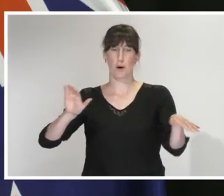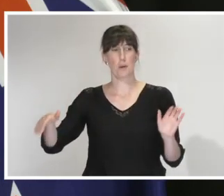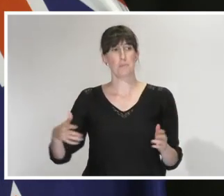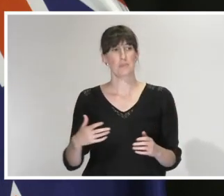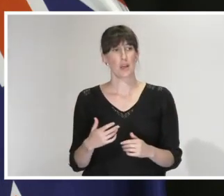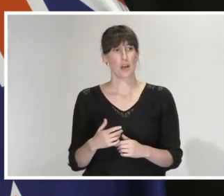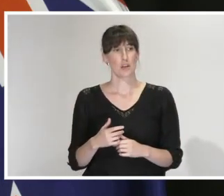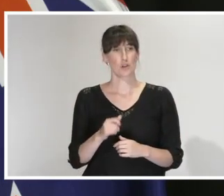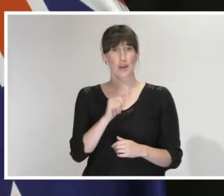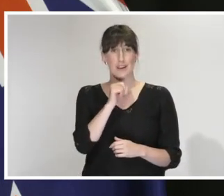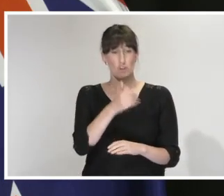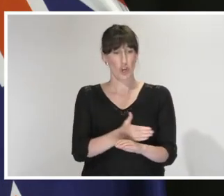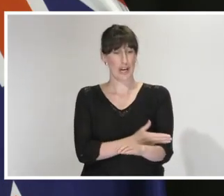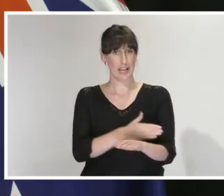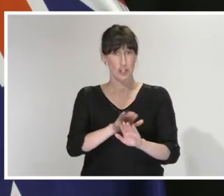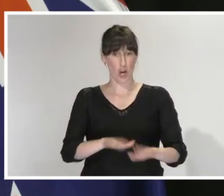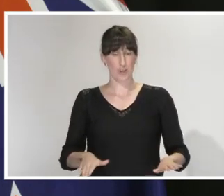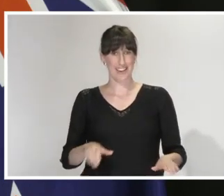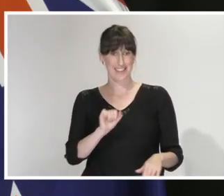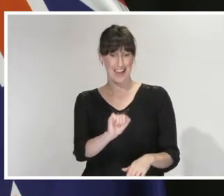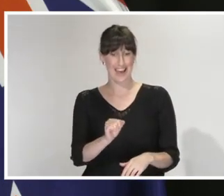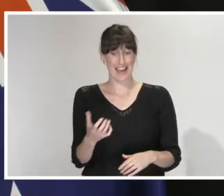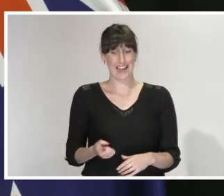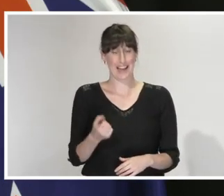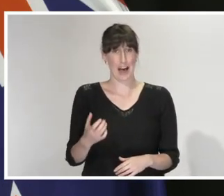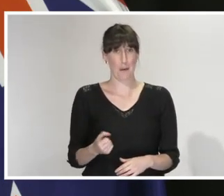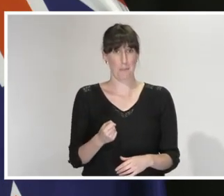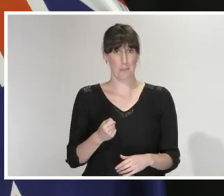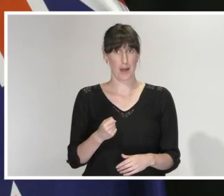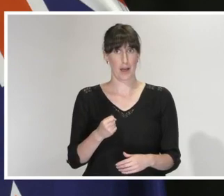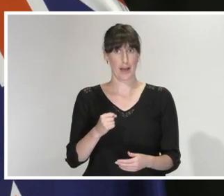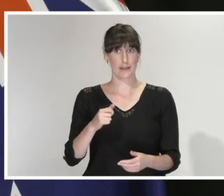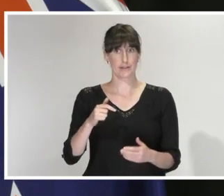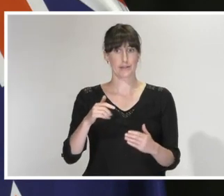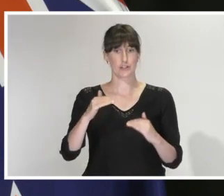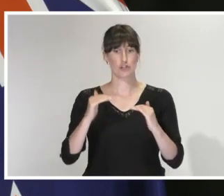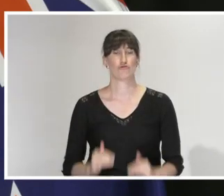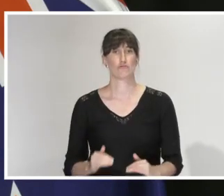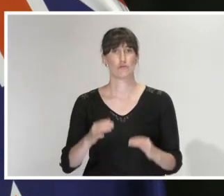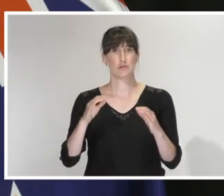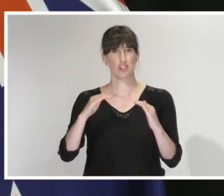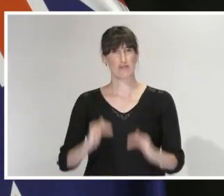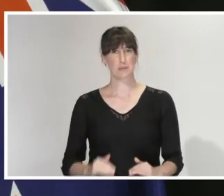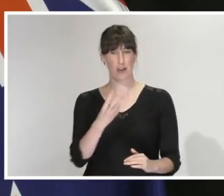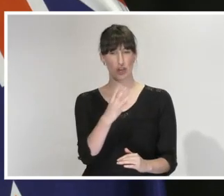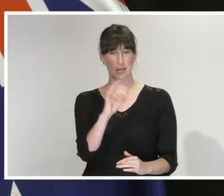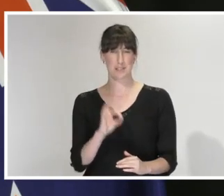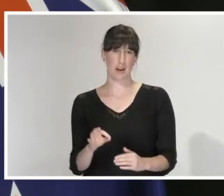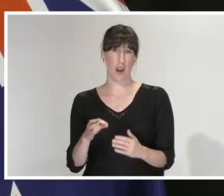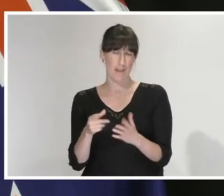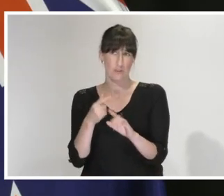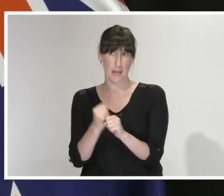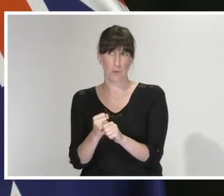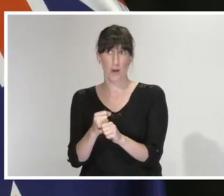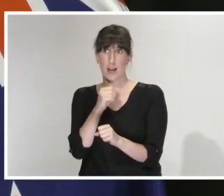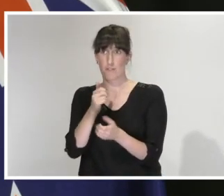has decreased by over 30%, i.e. if parental contributions make up more than 30% of their income, they're eligible for the wage